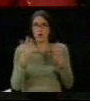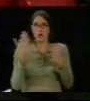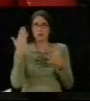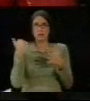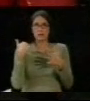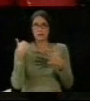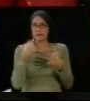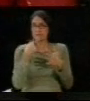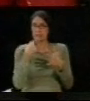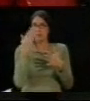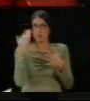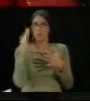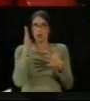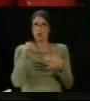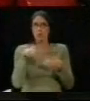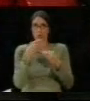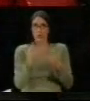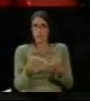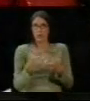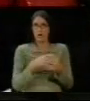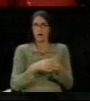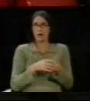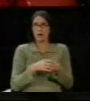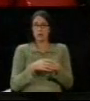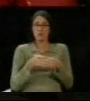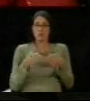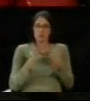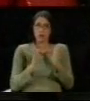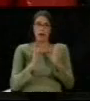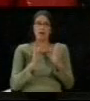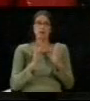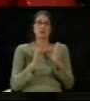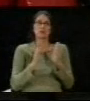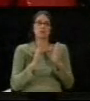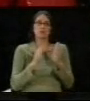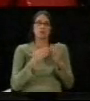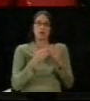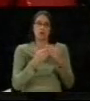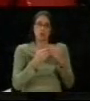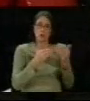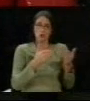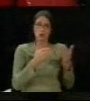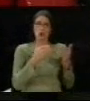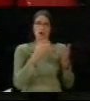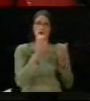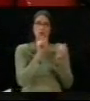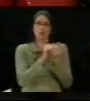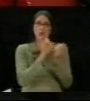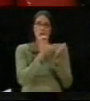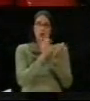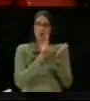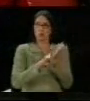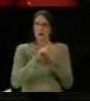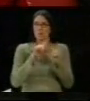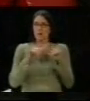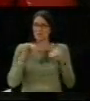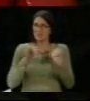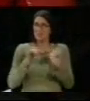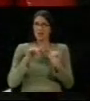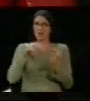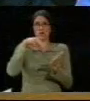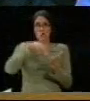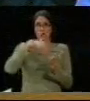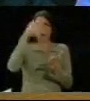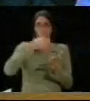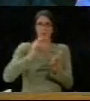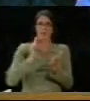give us. It just allows us to enter into contracts with a guaranteed stream of funding. But still, as you stand before us today, you've